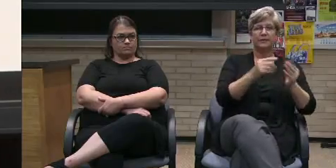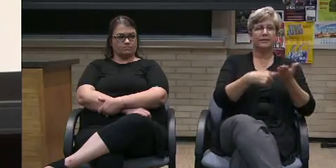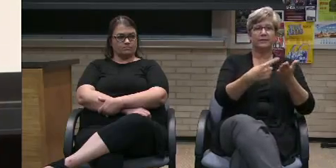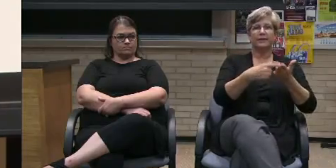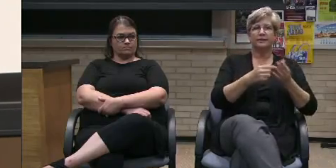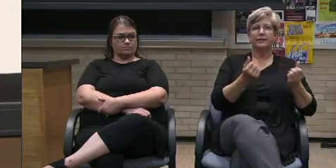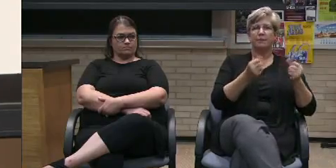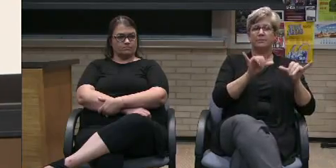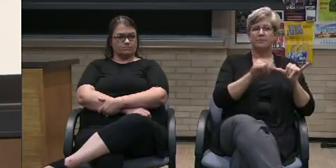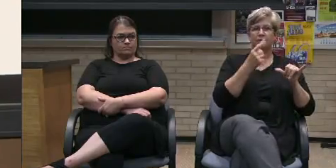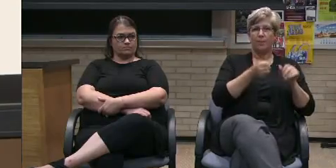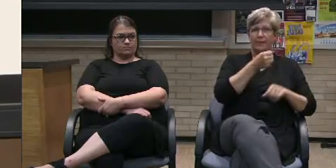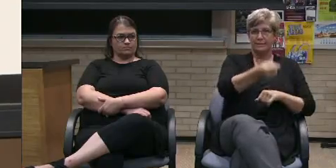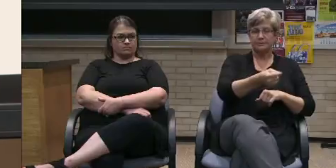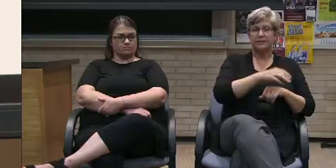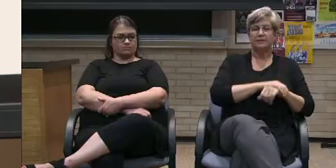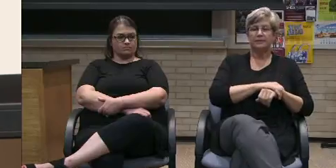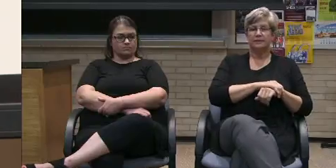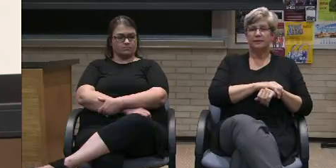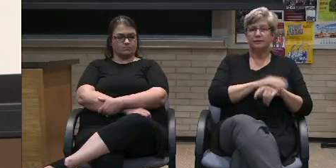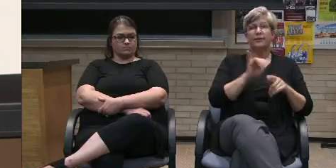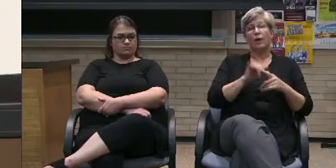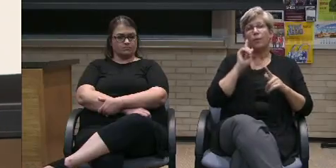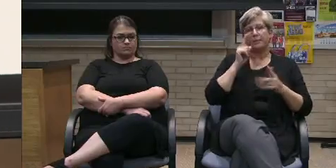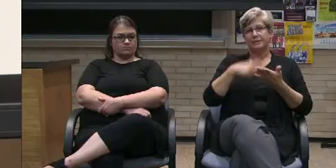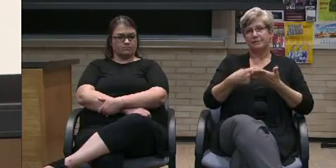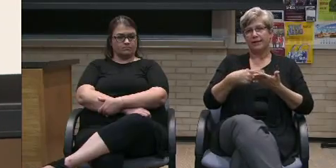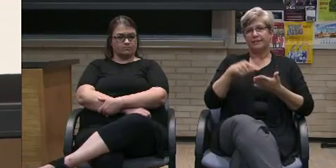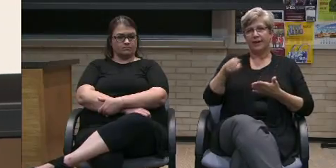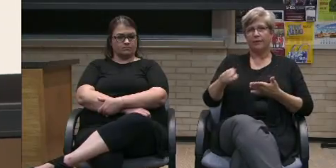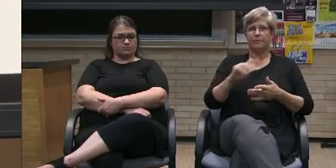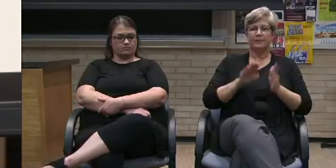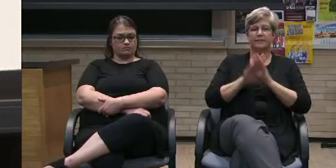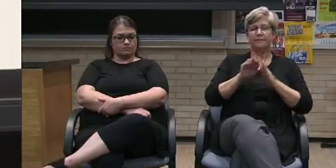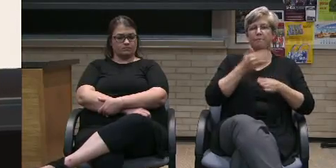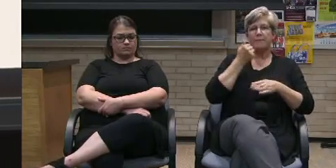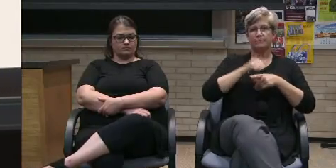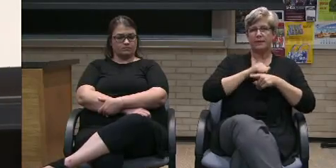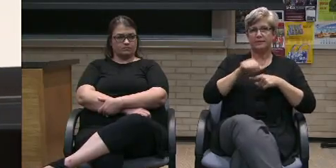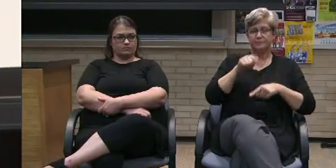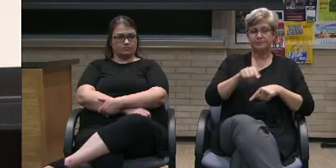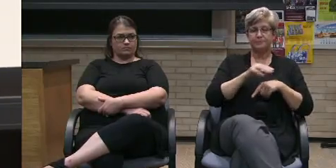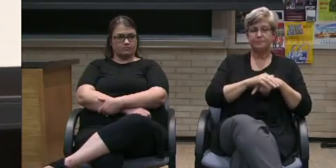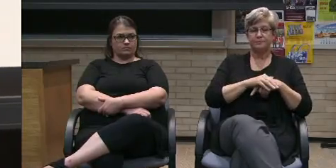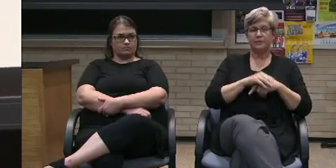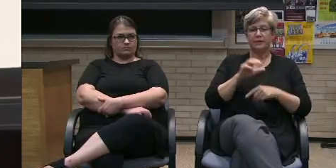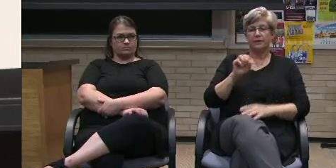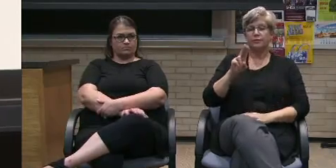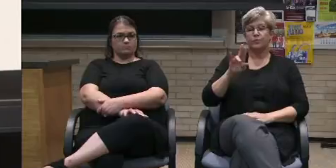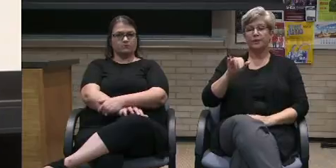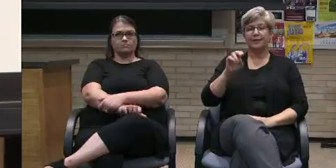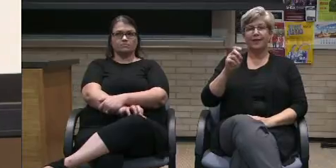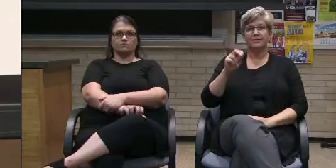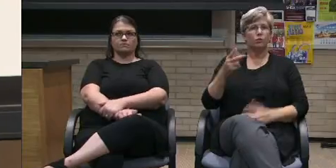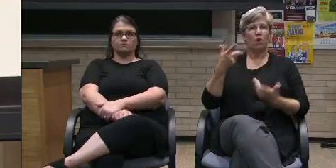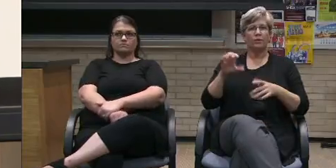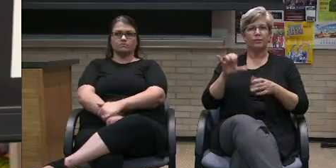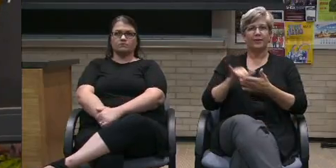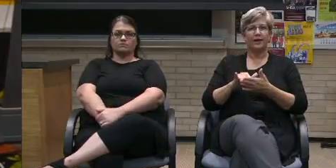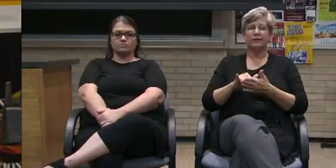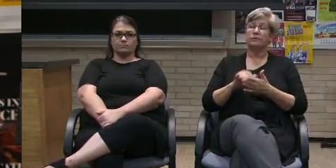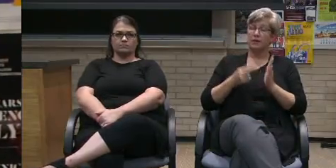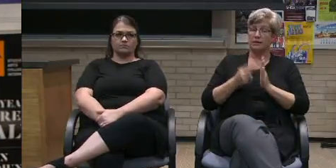placement. So that we can use best practices. At SUNY Canton, we are already using multiple measures, perhaps too much because